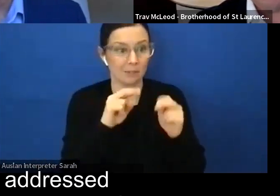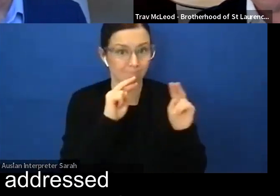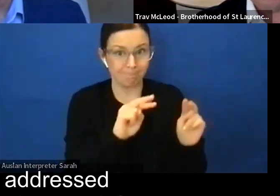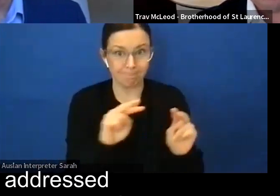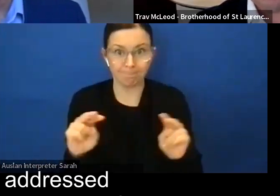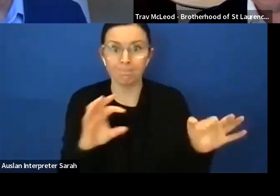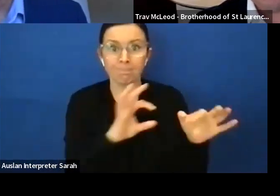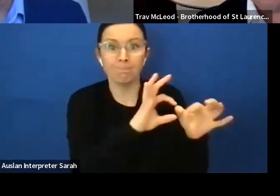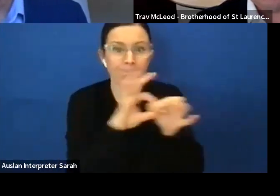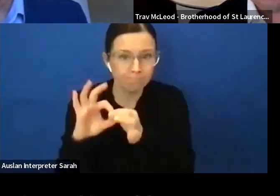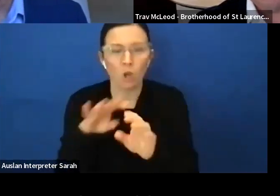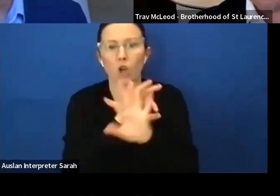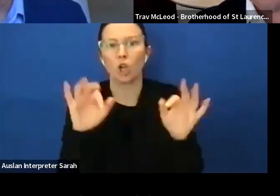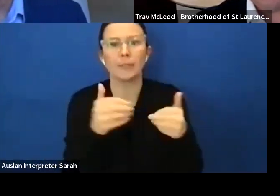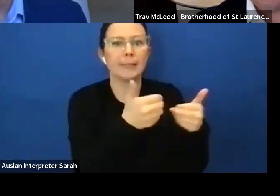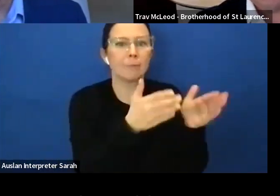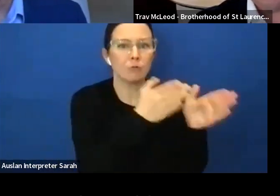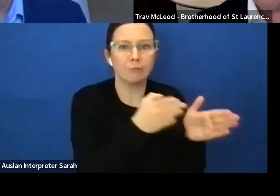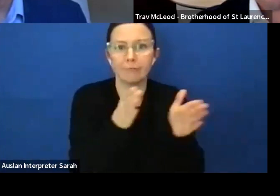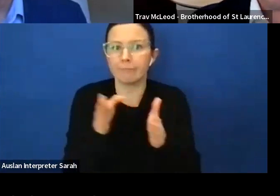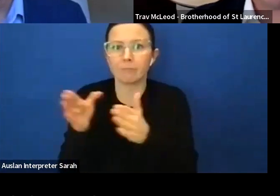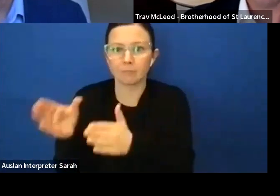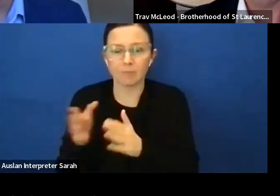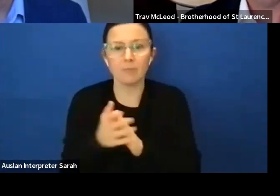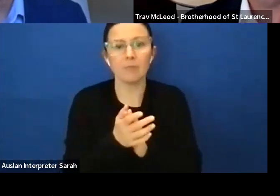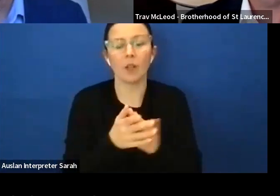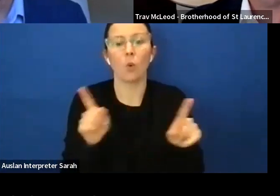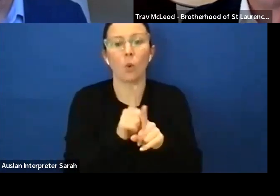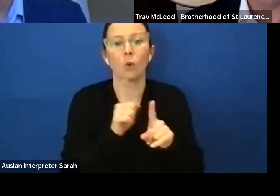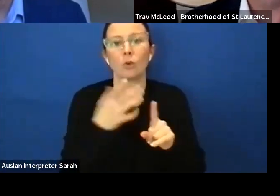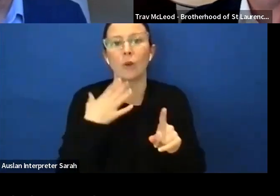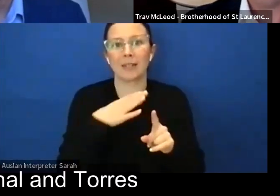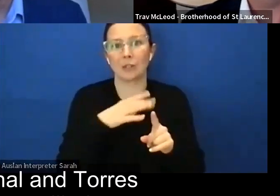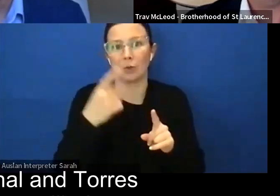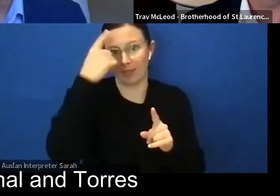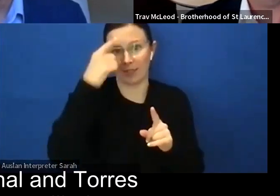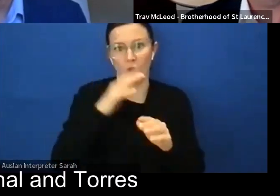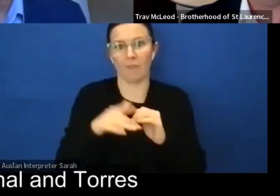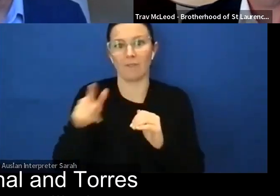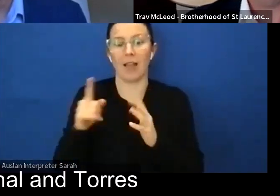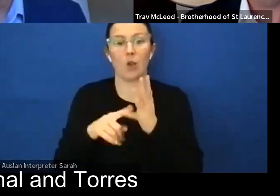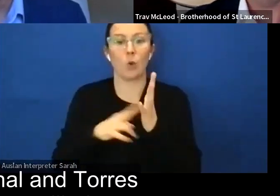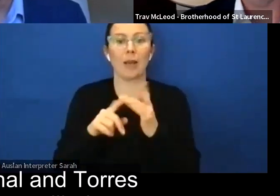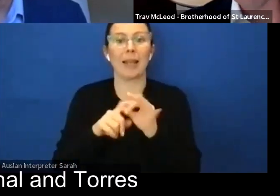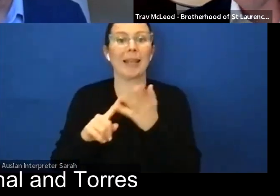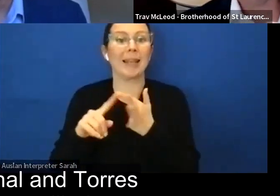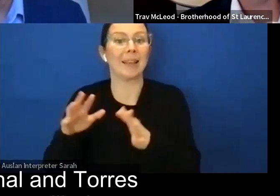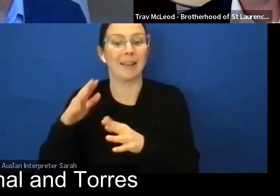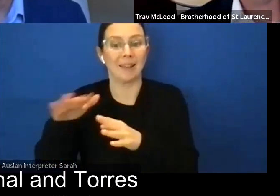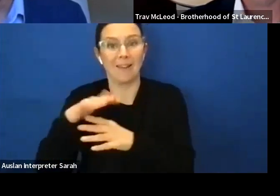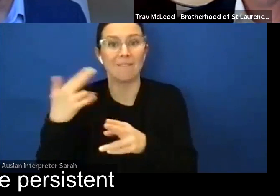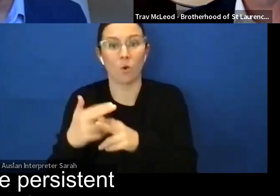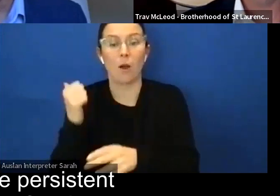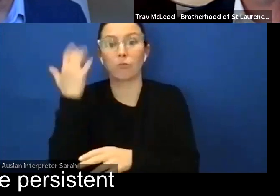not separately. There's also an urgent need to address the unique social determinants of Aboriginal and Torres Strait Islander